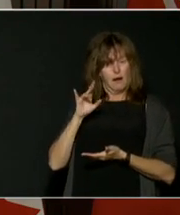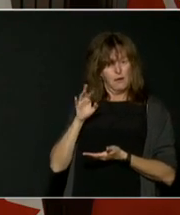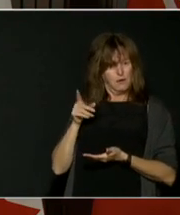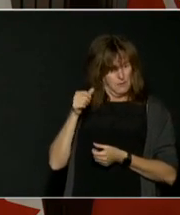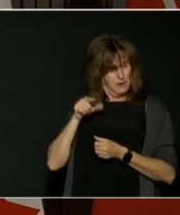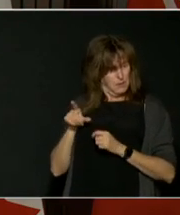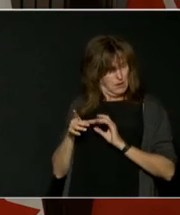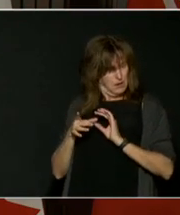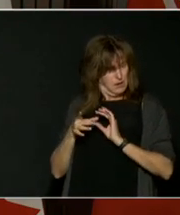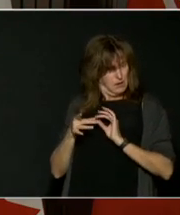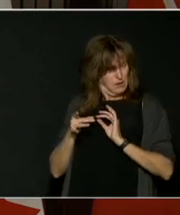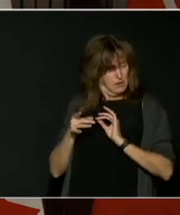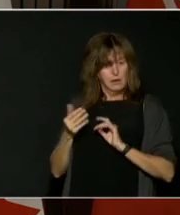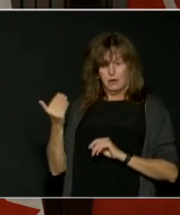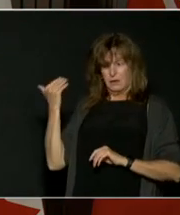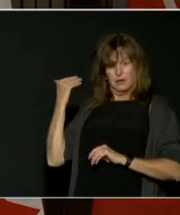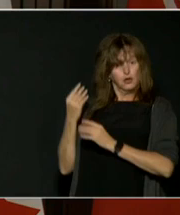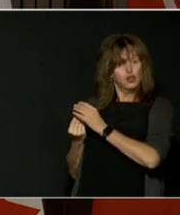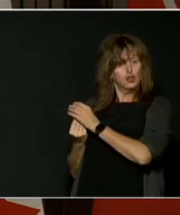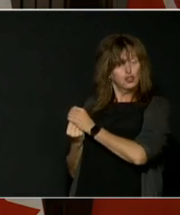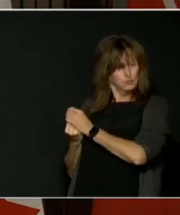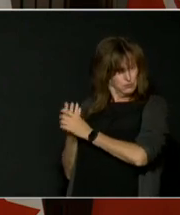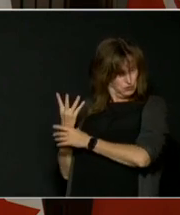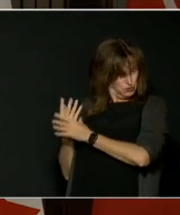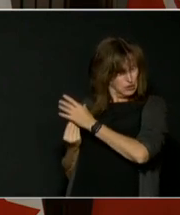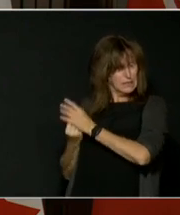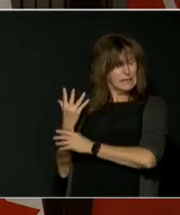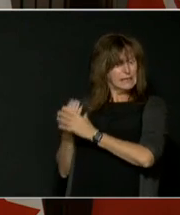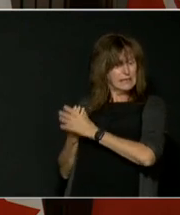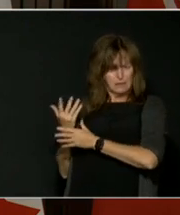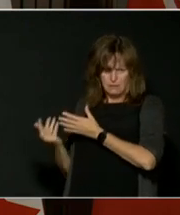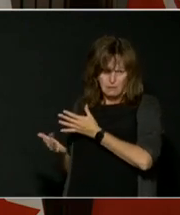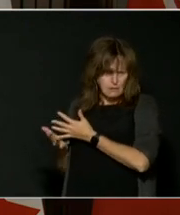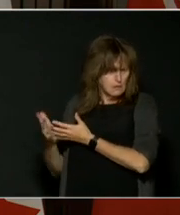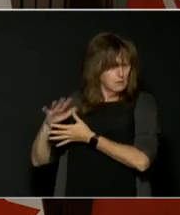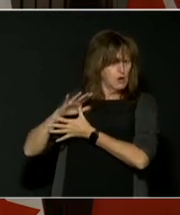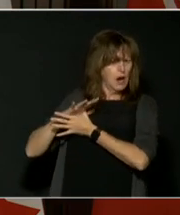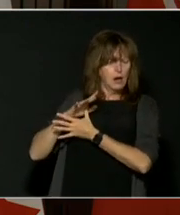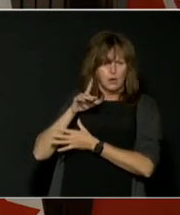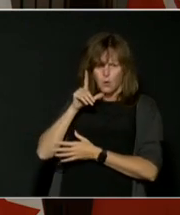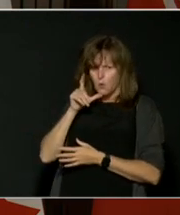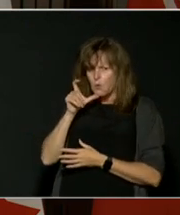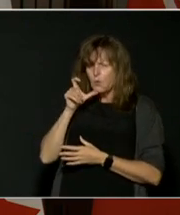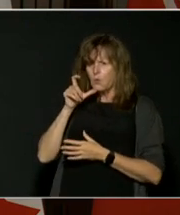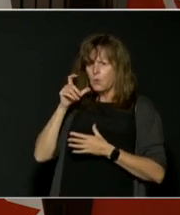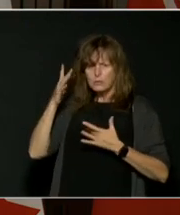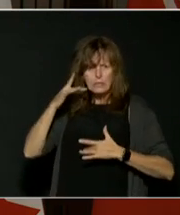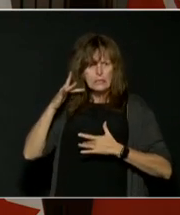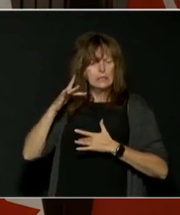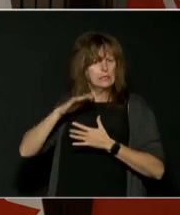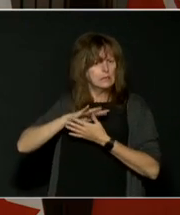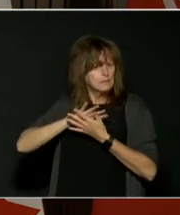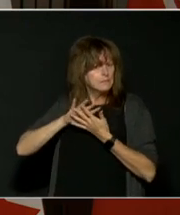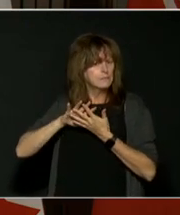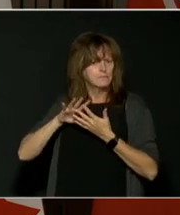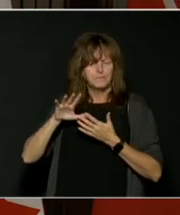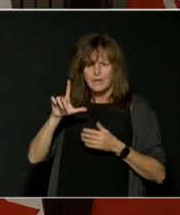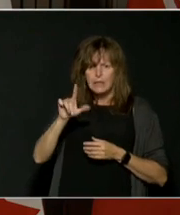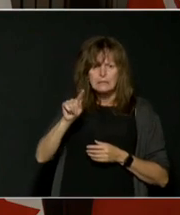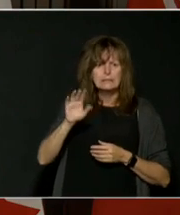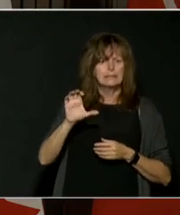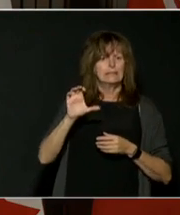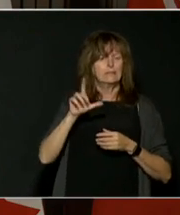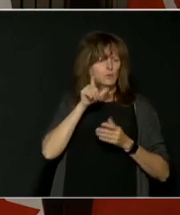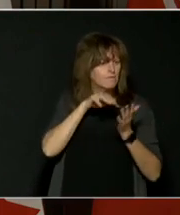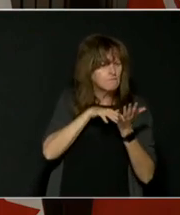this was our approach when we had higher activity of COVID. We focused down on those individuals who were